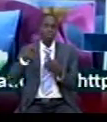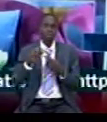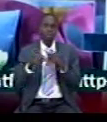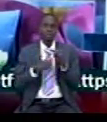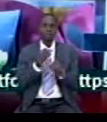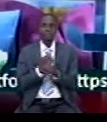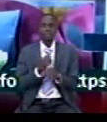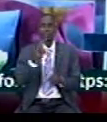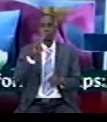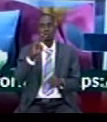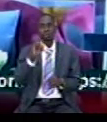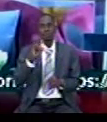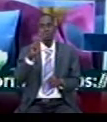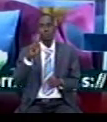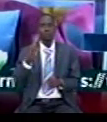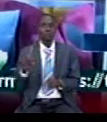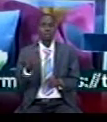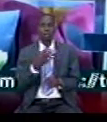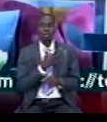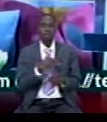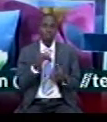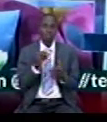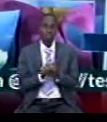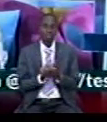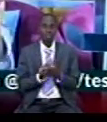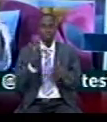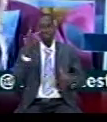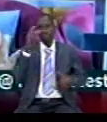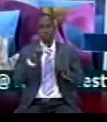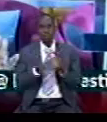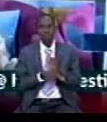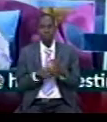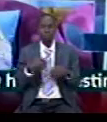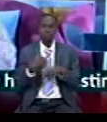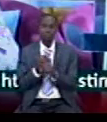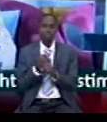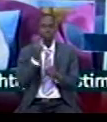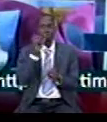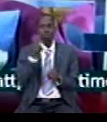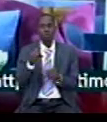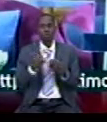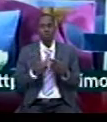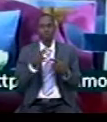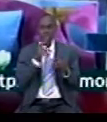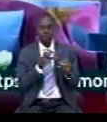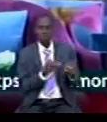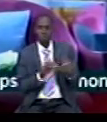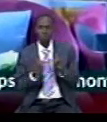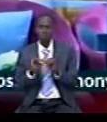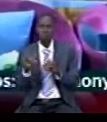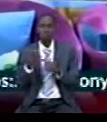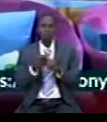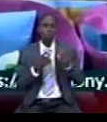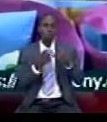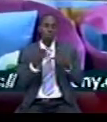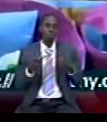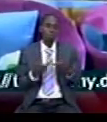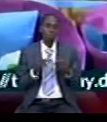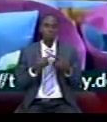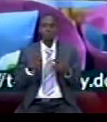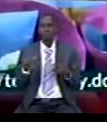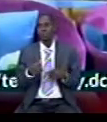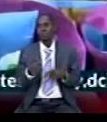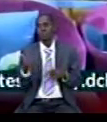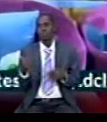2021. And that sickness, I've been moving from one hospital to the other. That sickness, they detected it